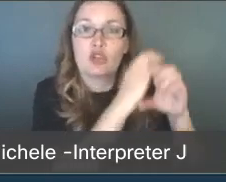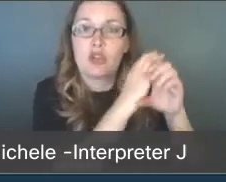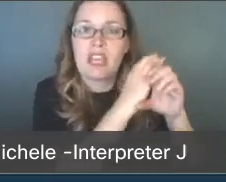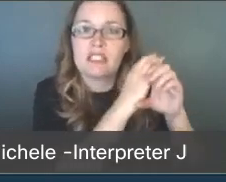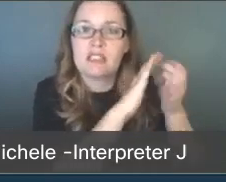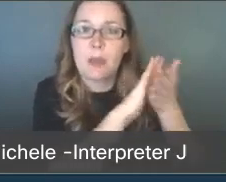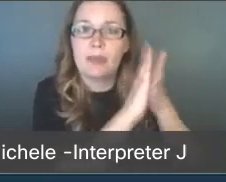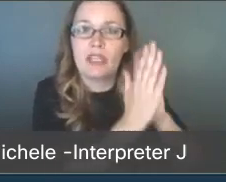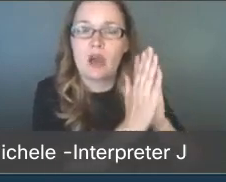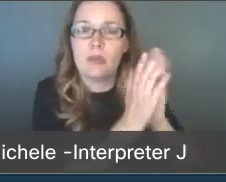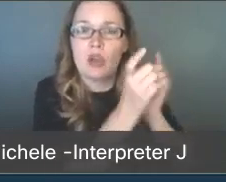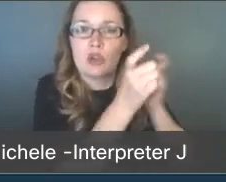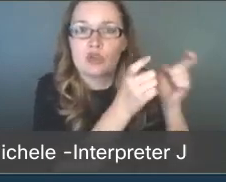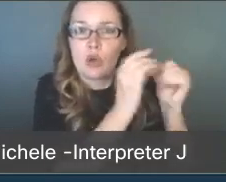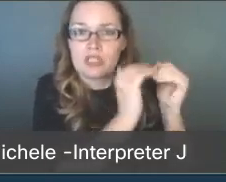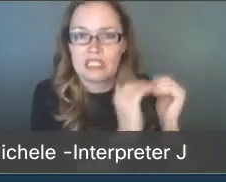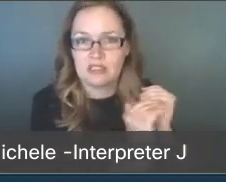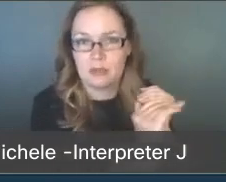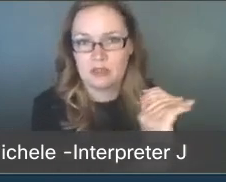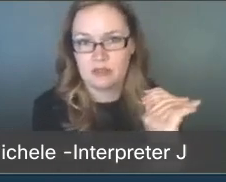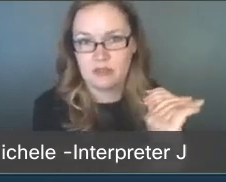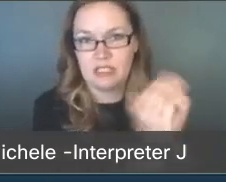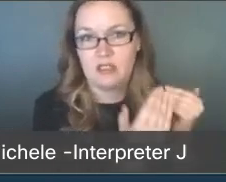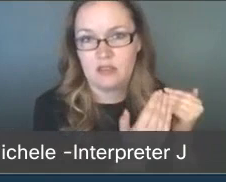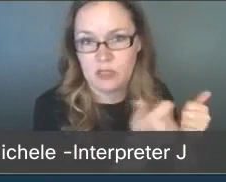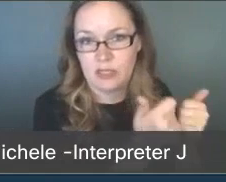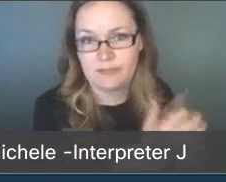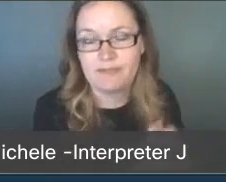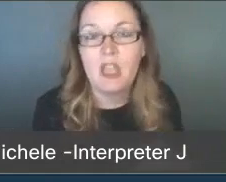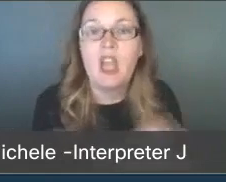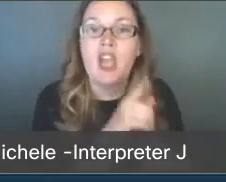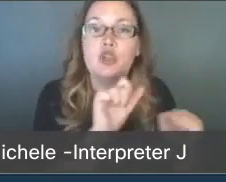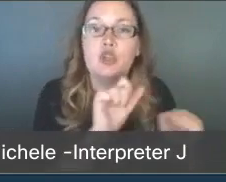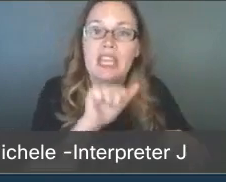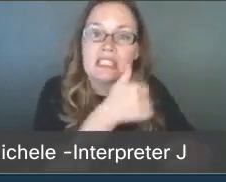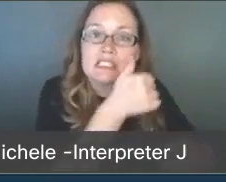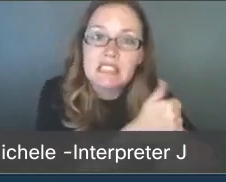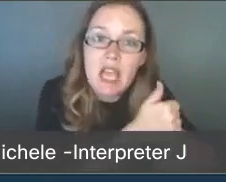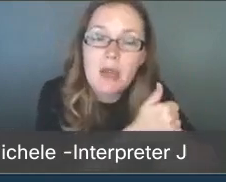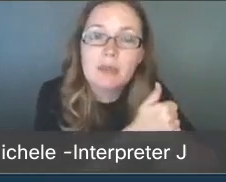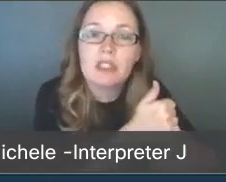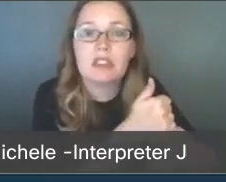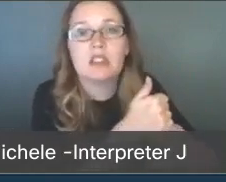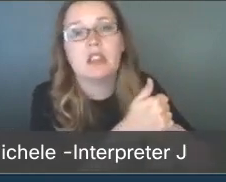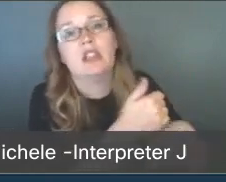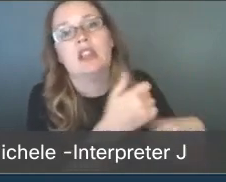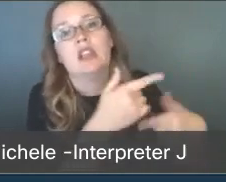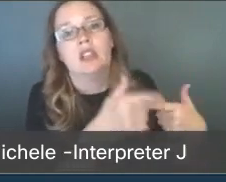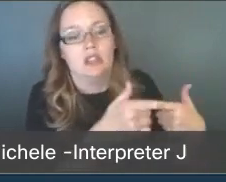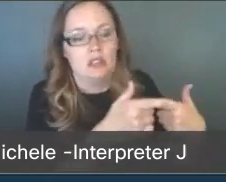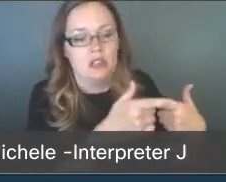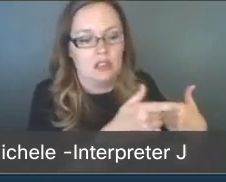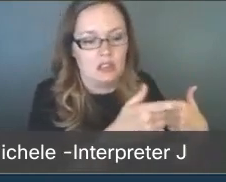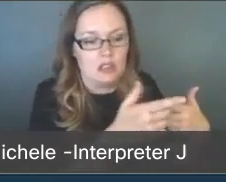And that is also an opportunity for establishing folks on medication, getting immediate